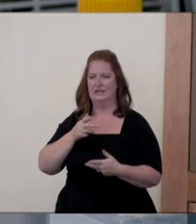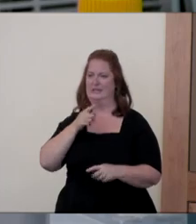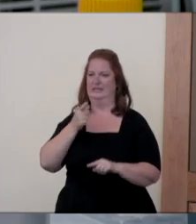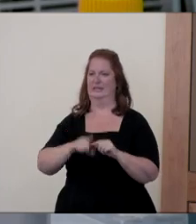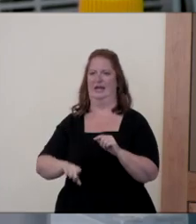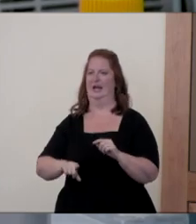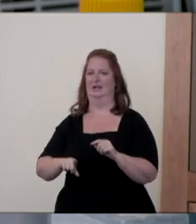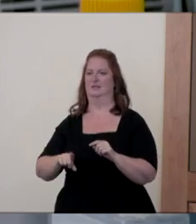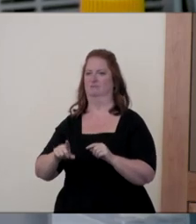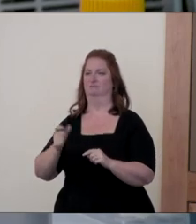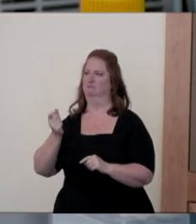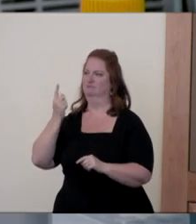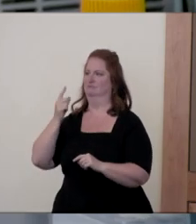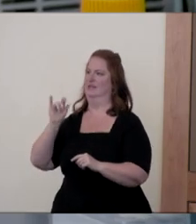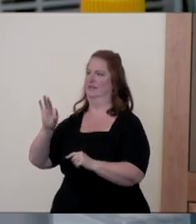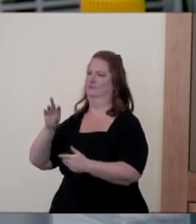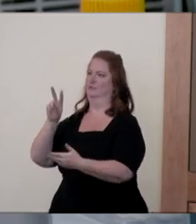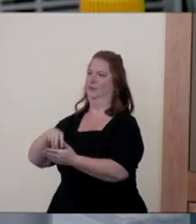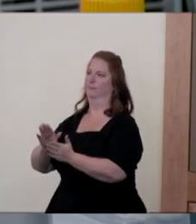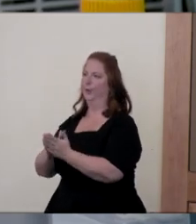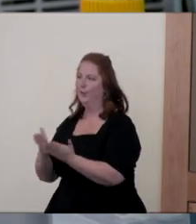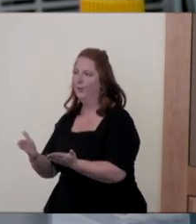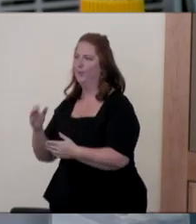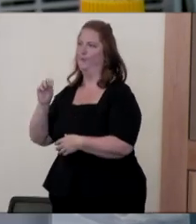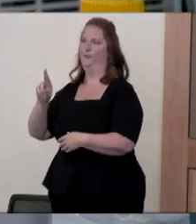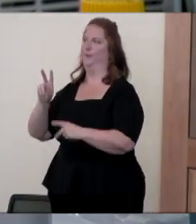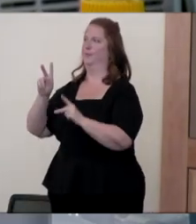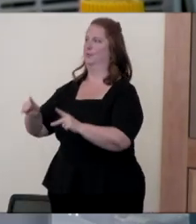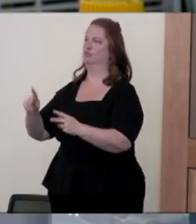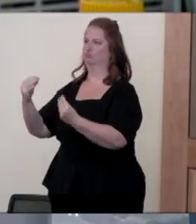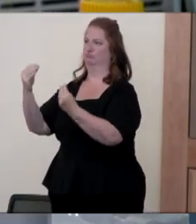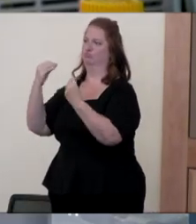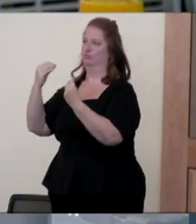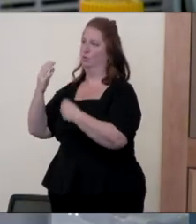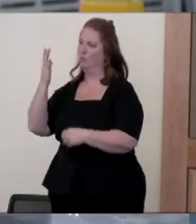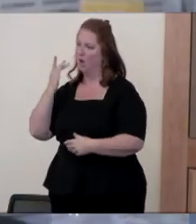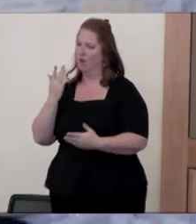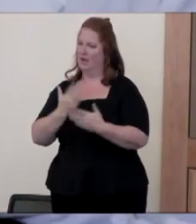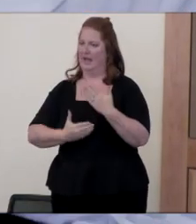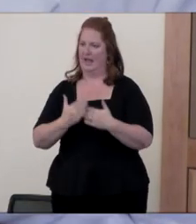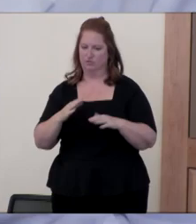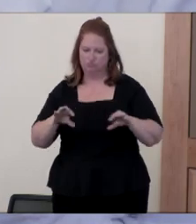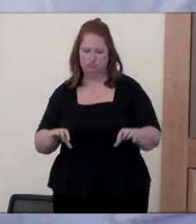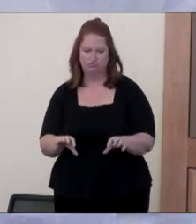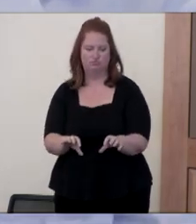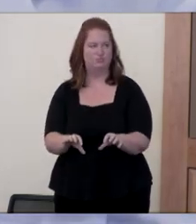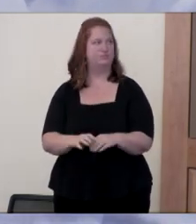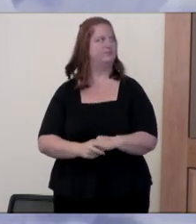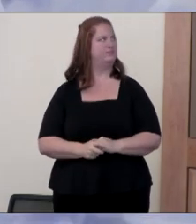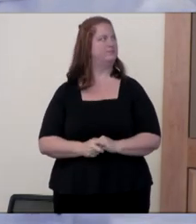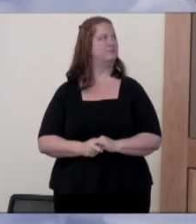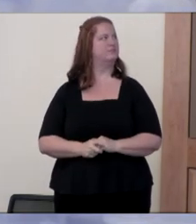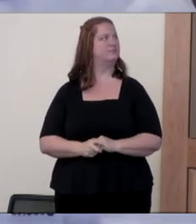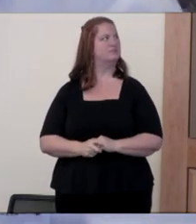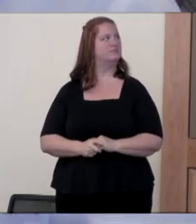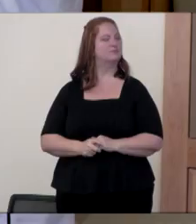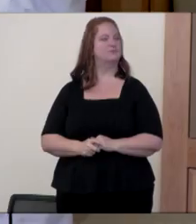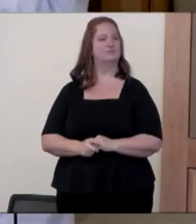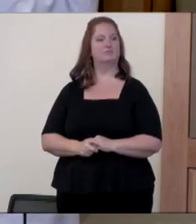just simply reading a textbook or having somebody teach you this material, because you're doing it yourself. It throws them